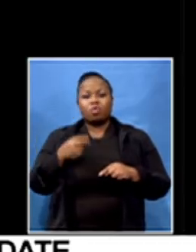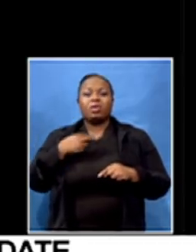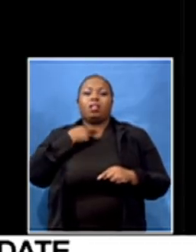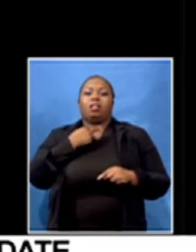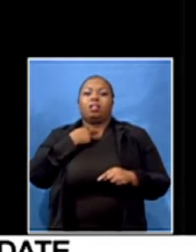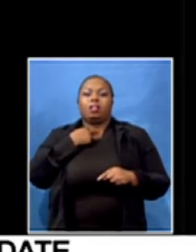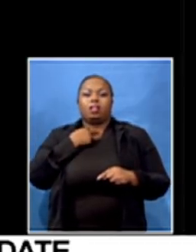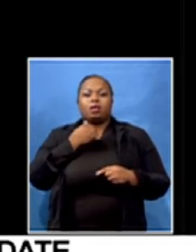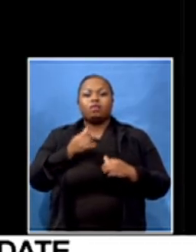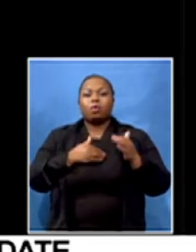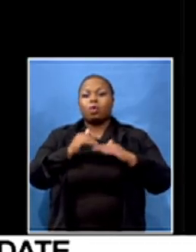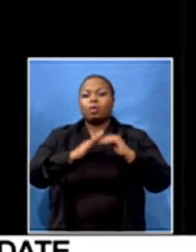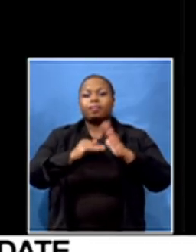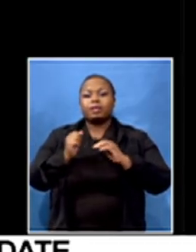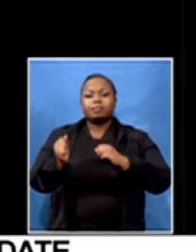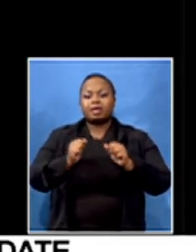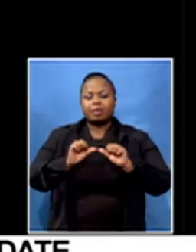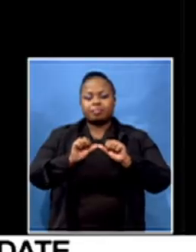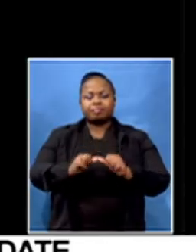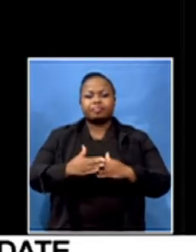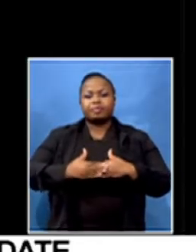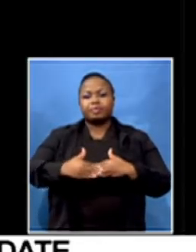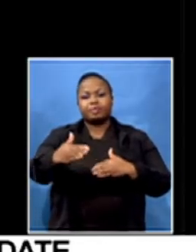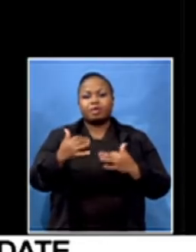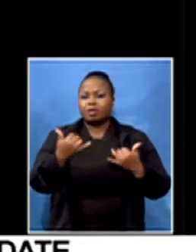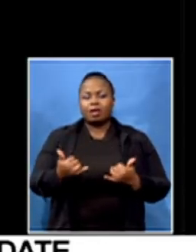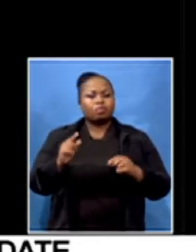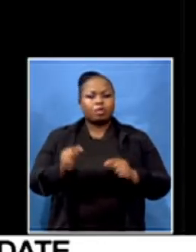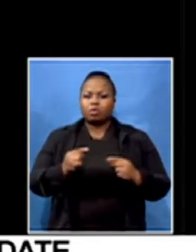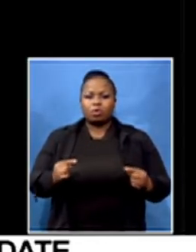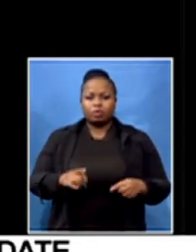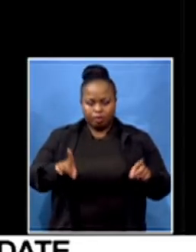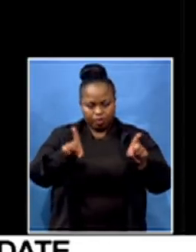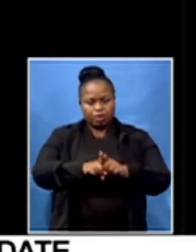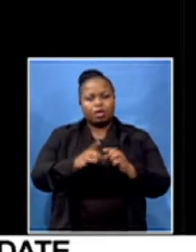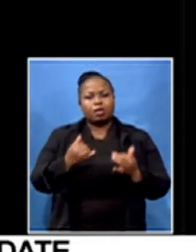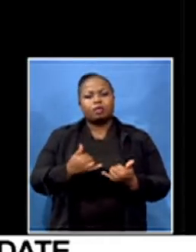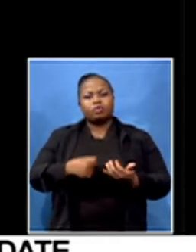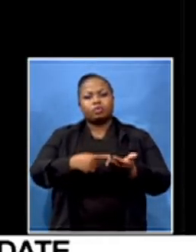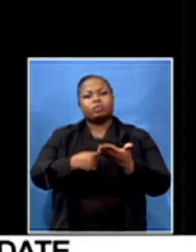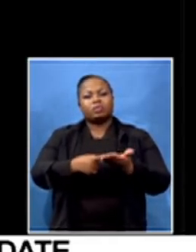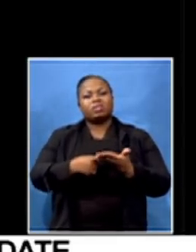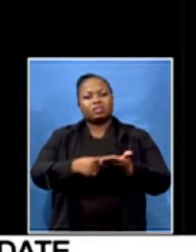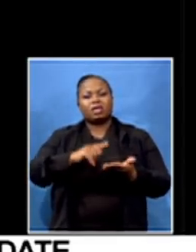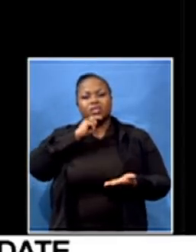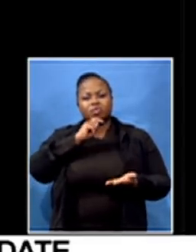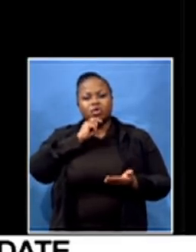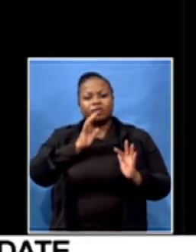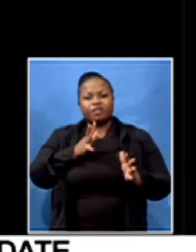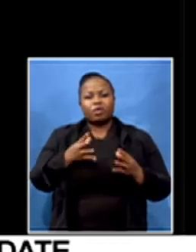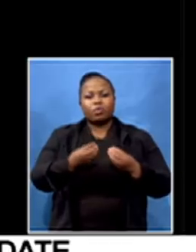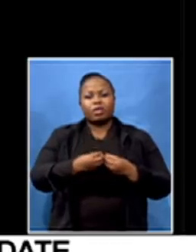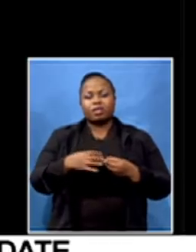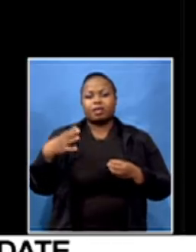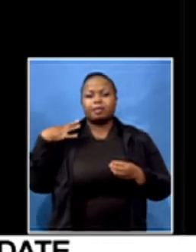maintain infrastructure. Even this morning, this is the issue that we've been discussing together with the Ministers'